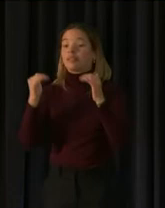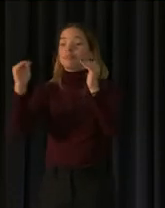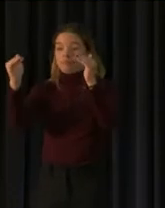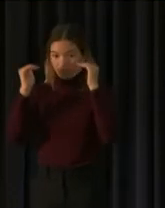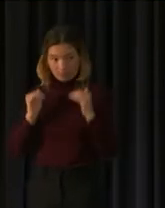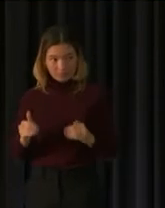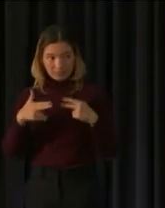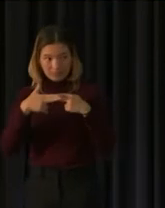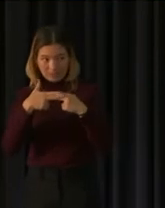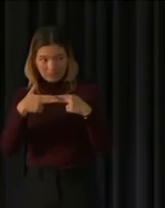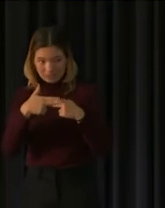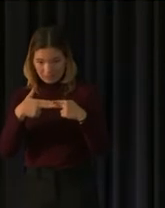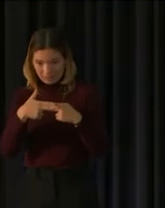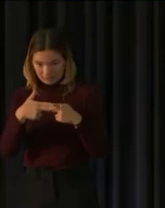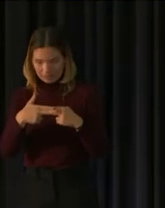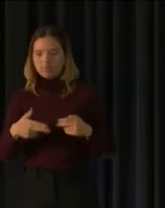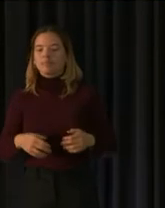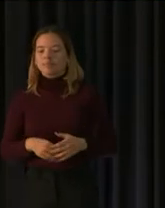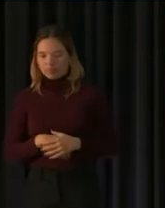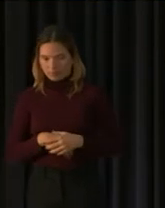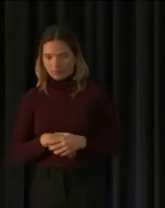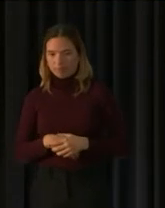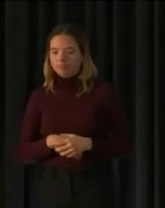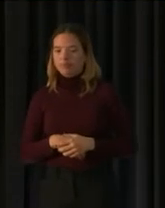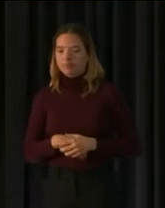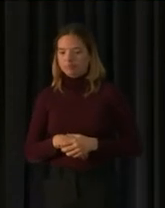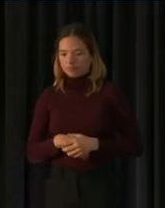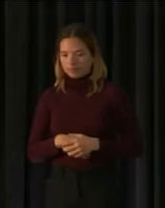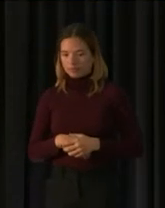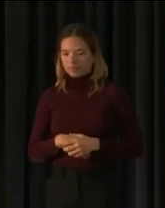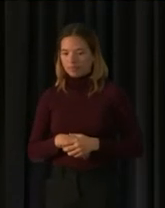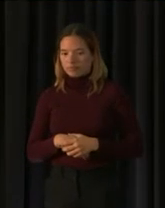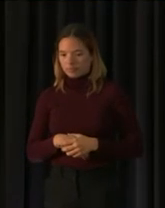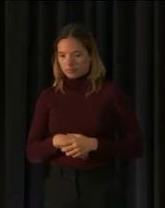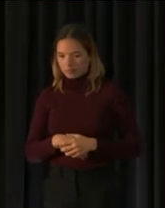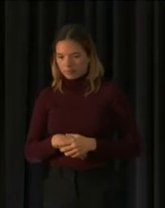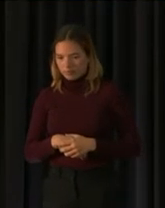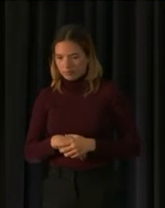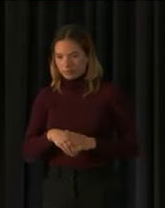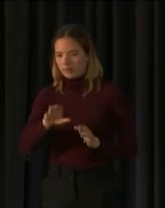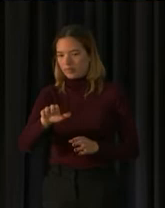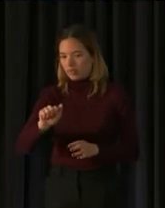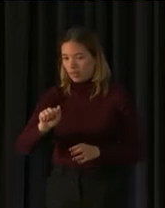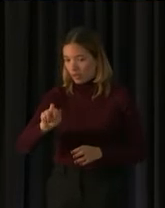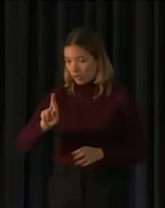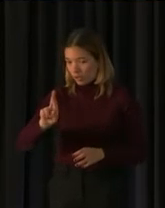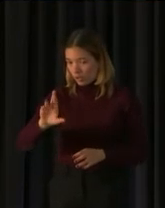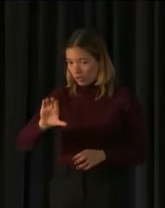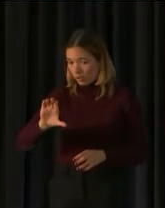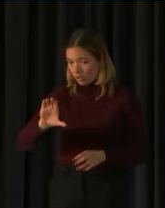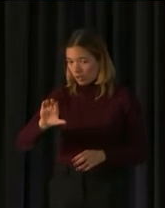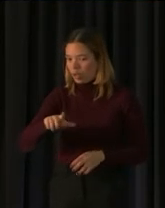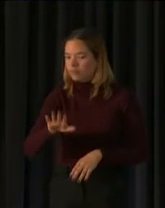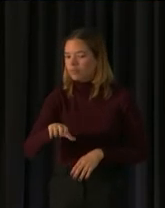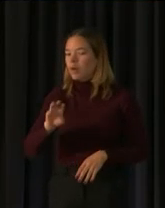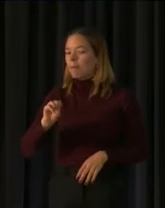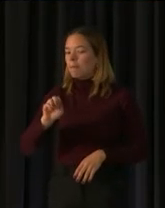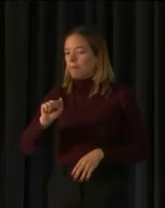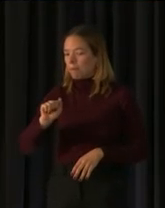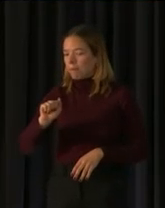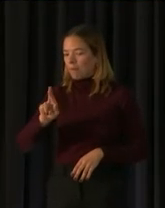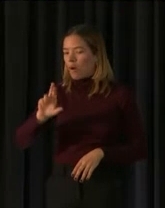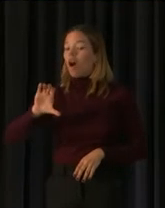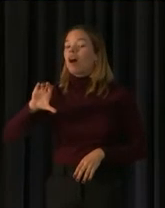began in March of 2020, but really excited to say that now that we're fully back in person, we're back to providing breakfast, lunch, and after-school meals for our